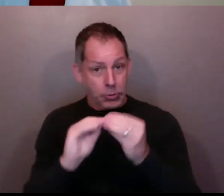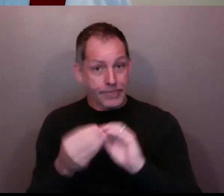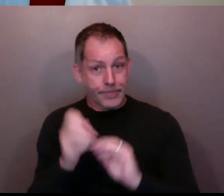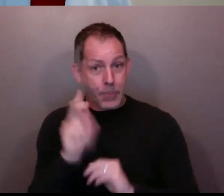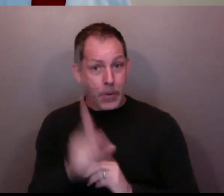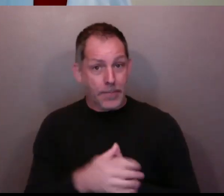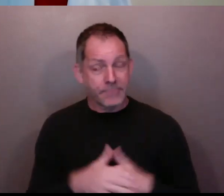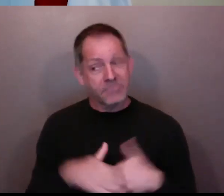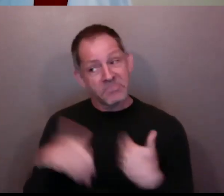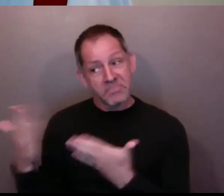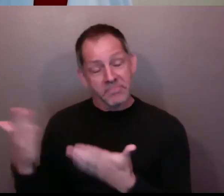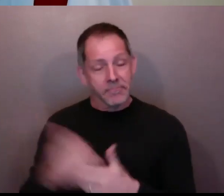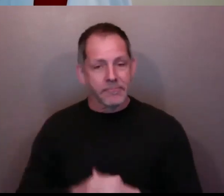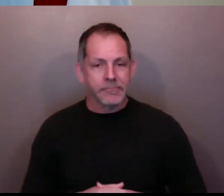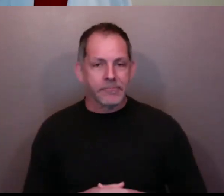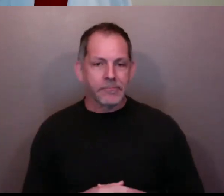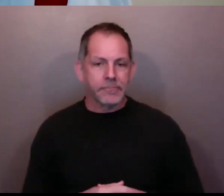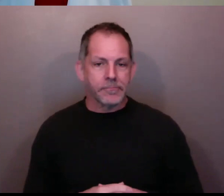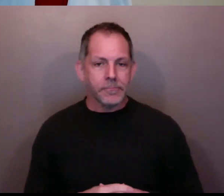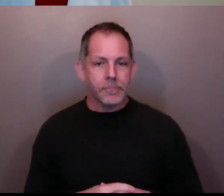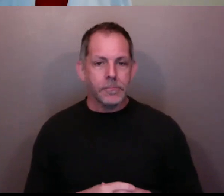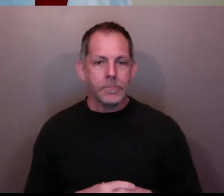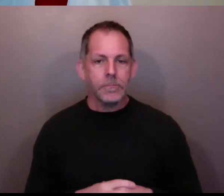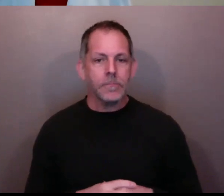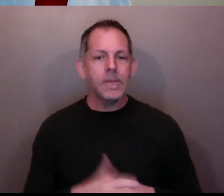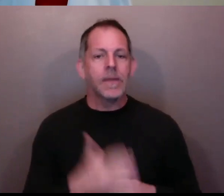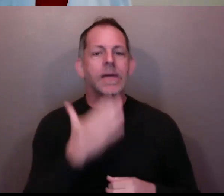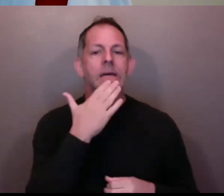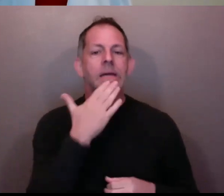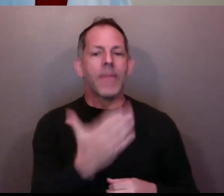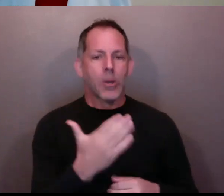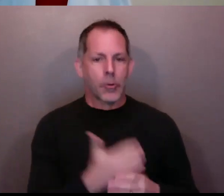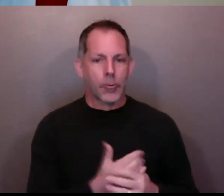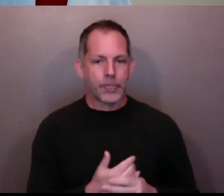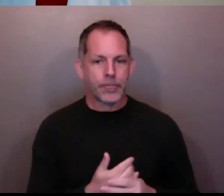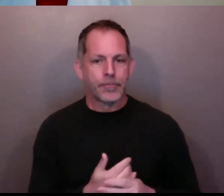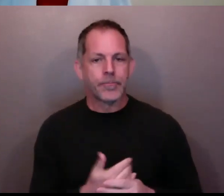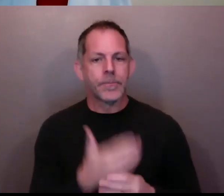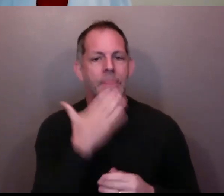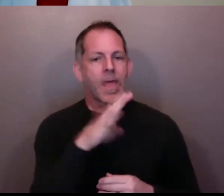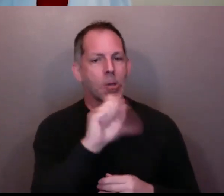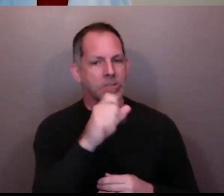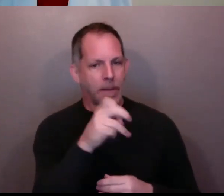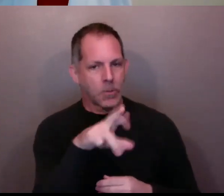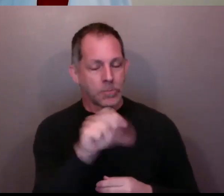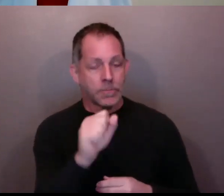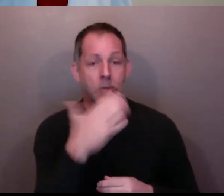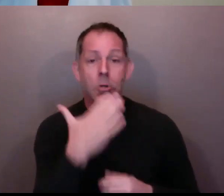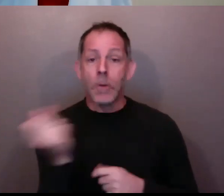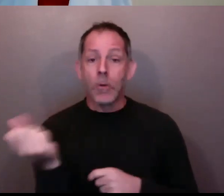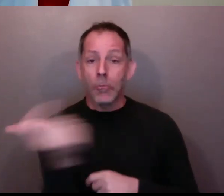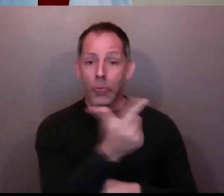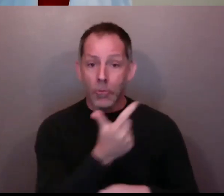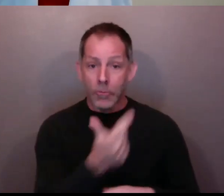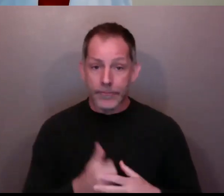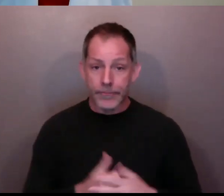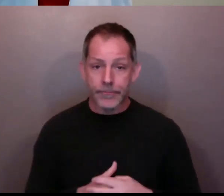Hey, thank you, Executive Summers, and good morning, everyone. I'd just like to give you an update